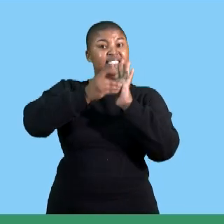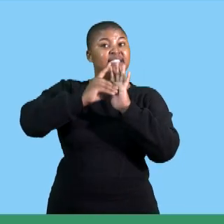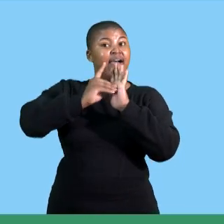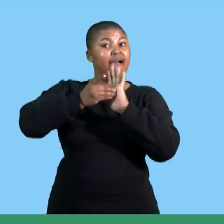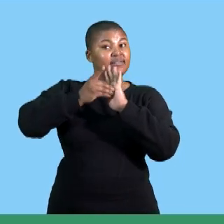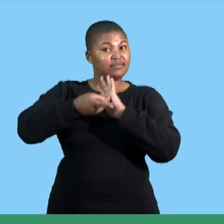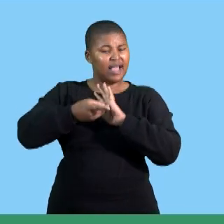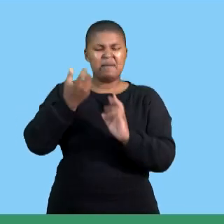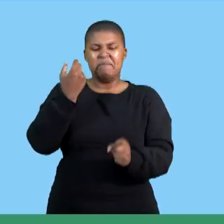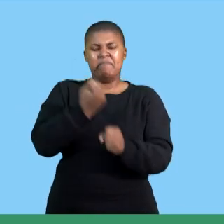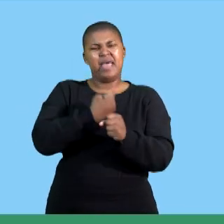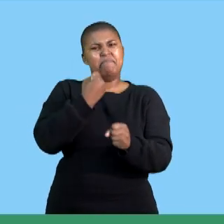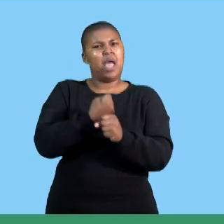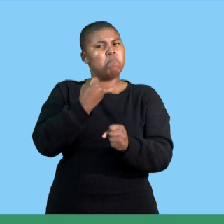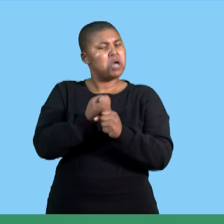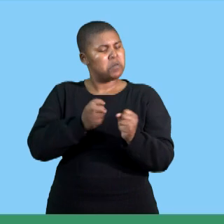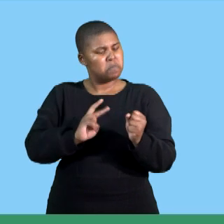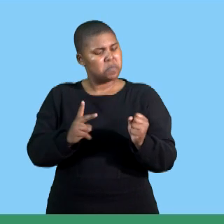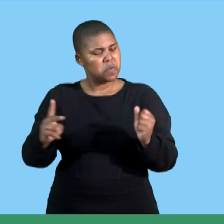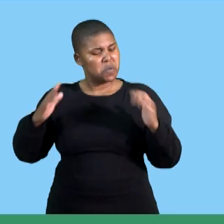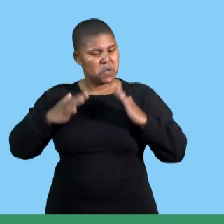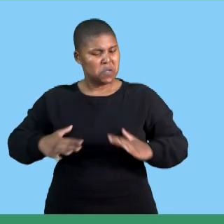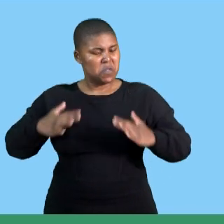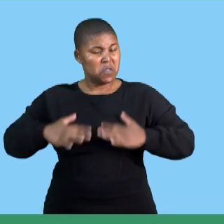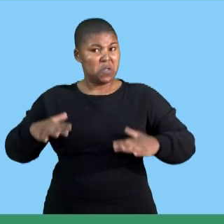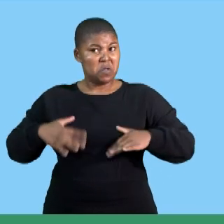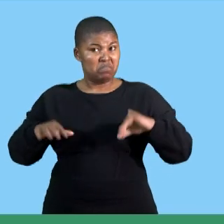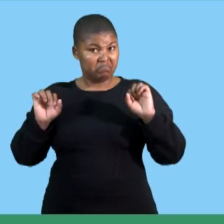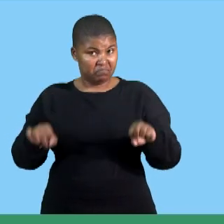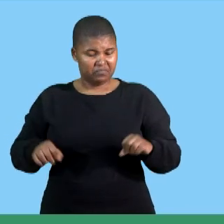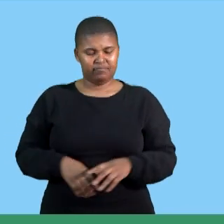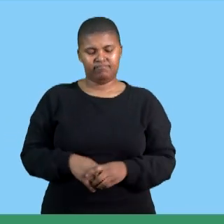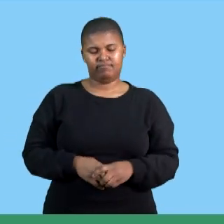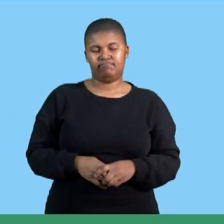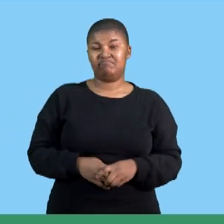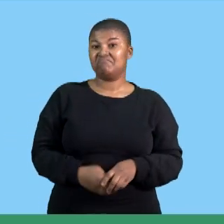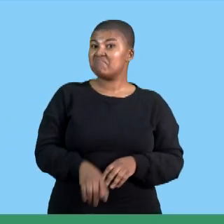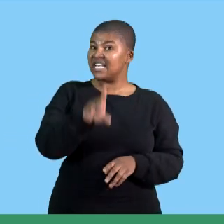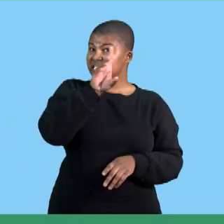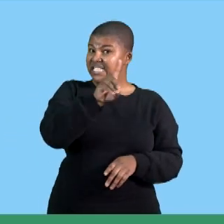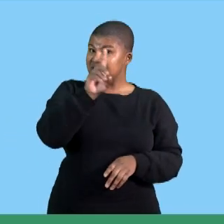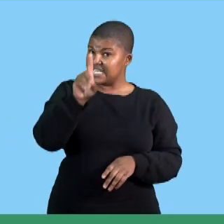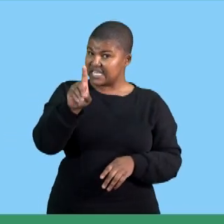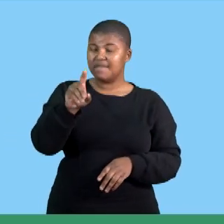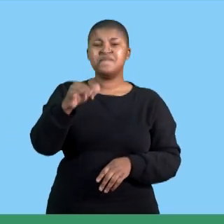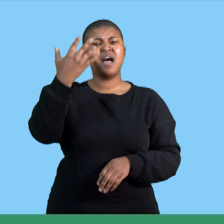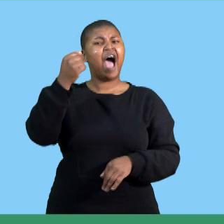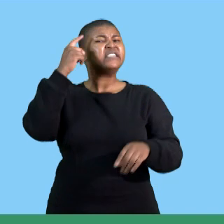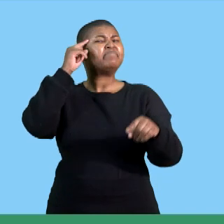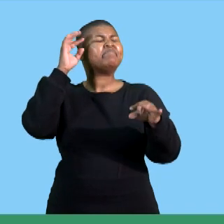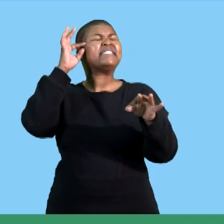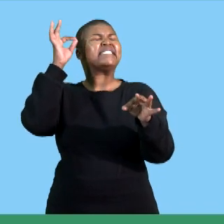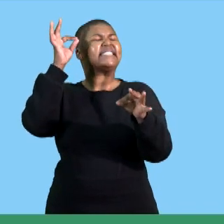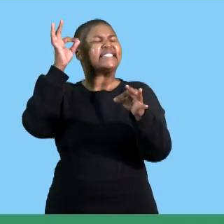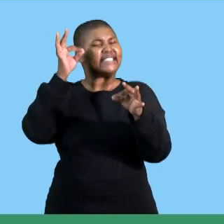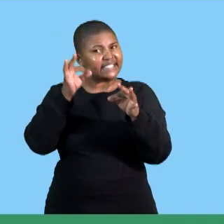manufactures different types of clothing. DD has a specific due date to deliver sports clothing for